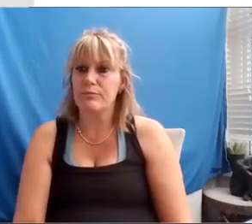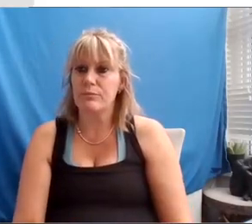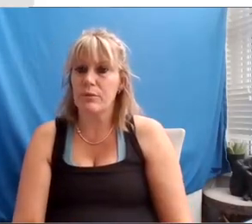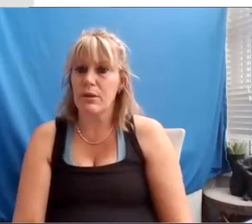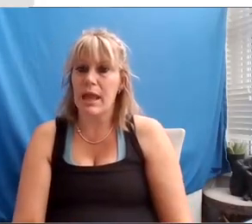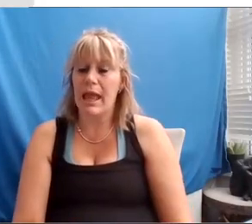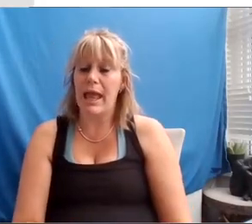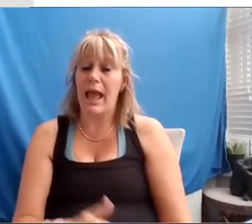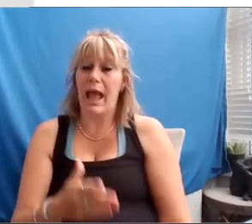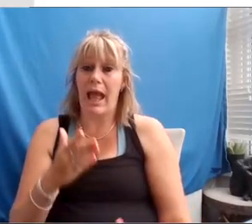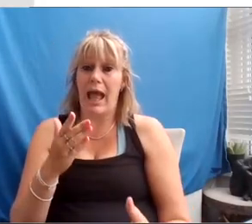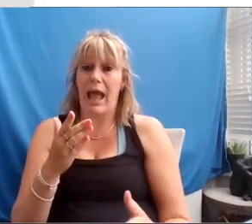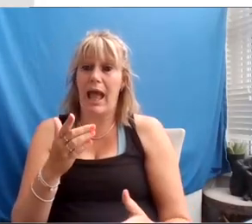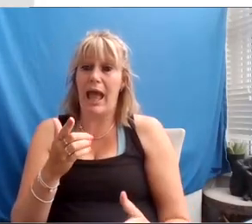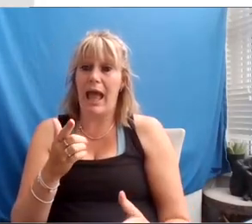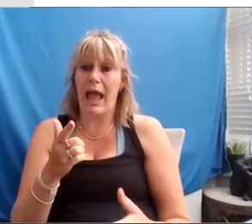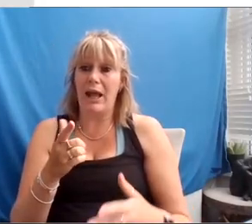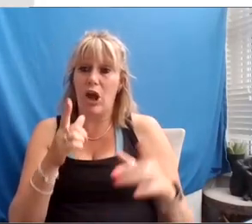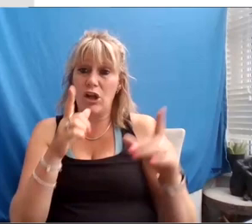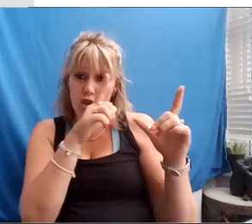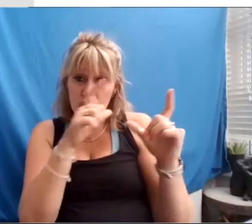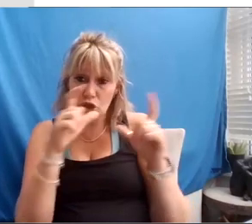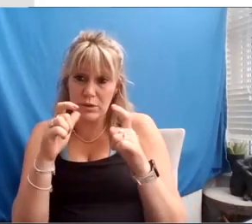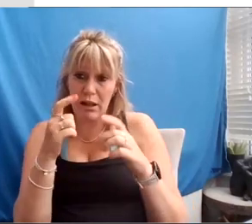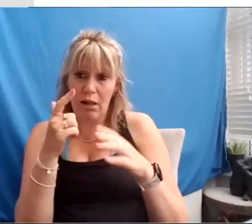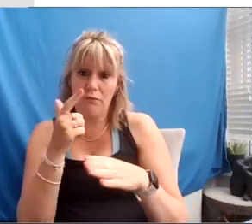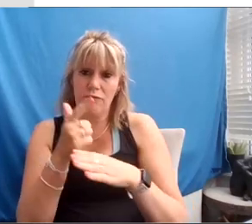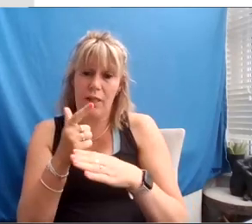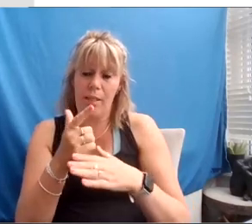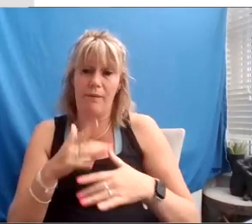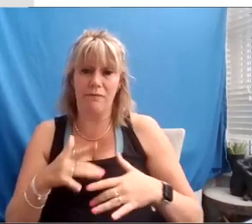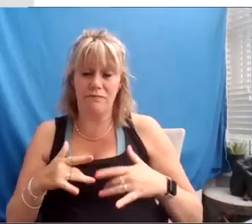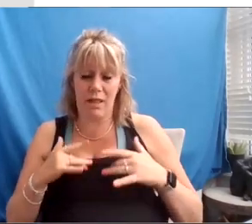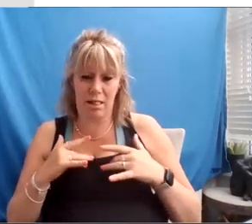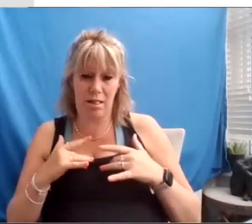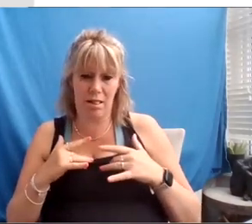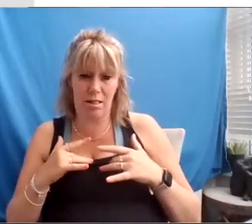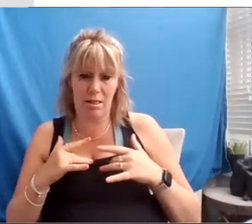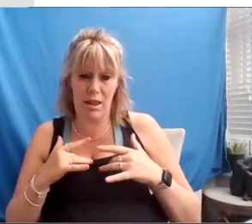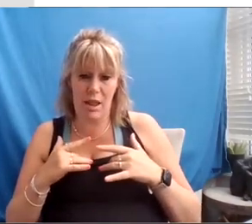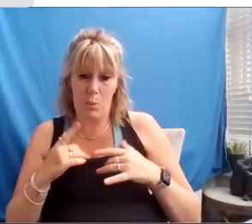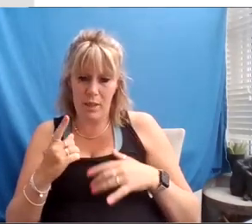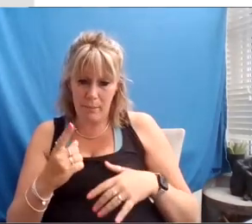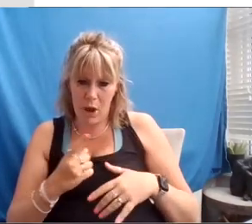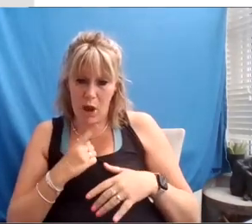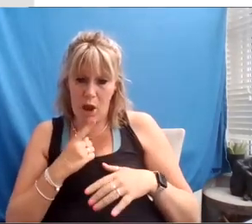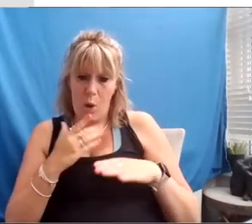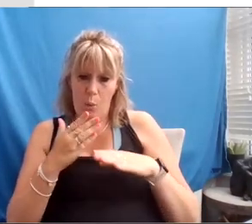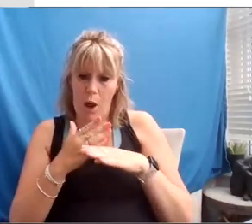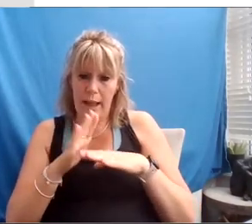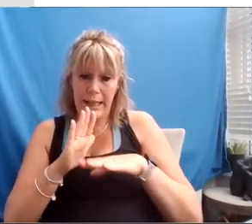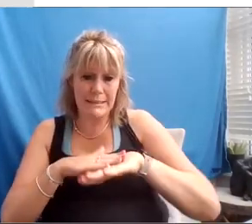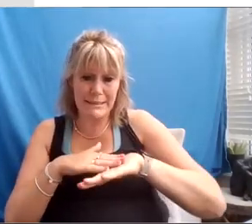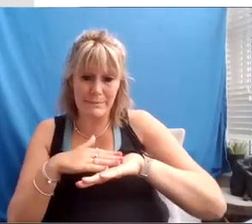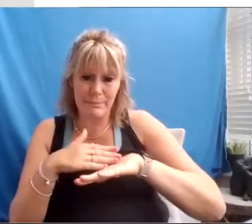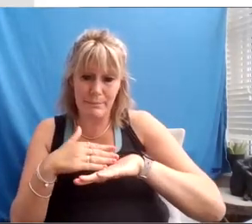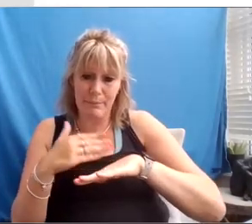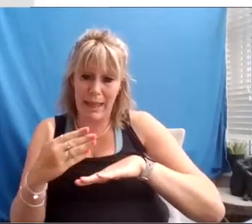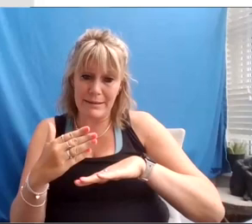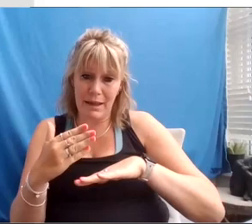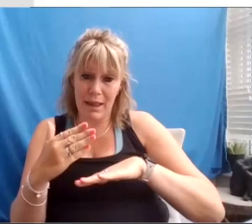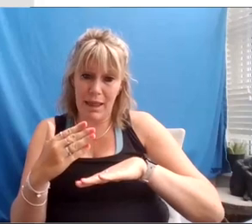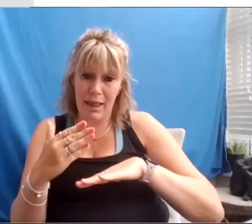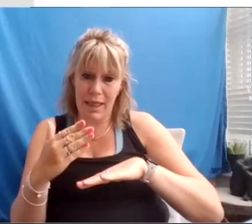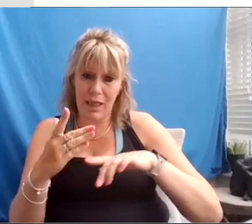know, shooting on film, it doesn't, what I find in my own work is, it doesn't matter if the image isn't